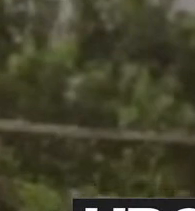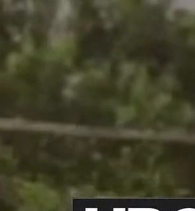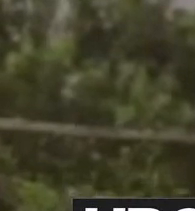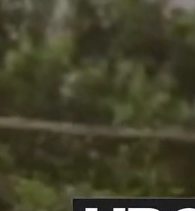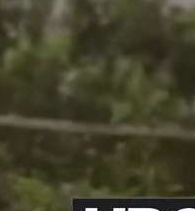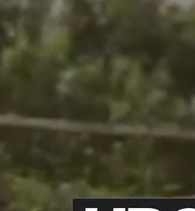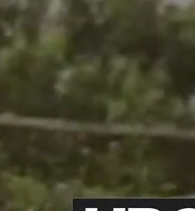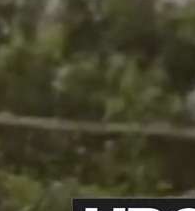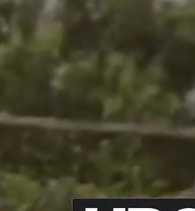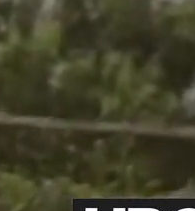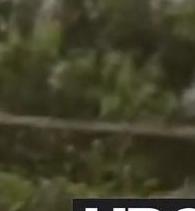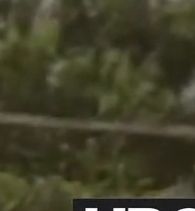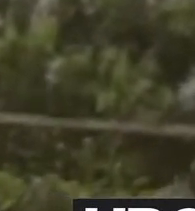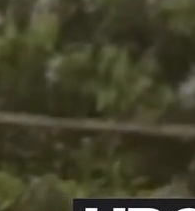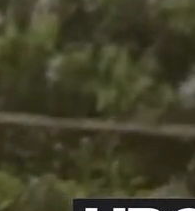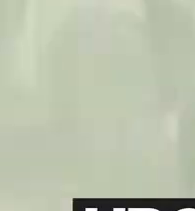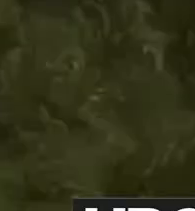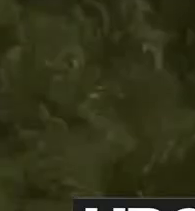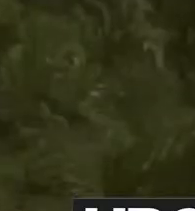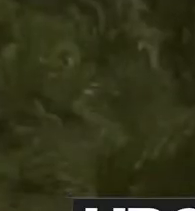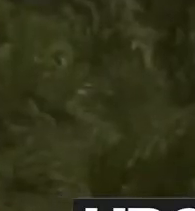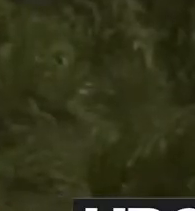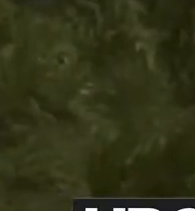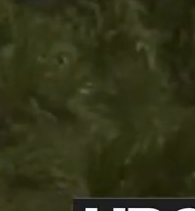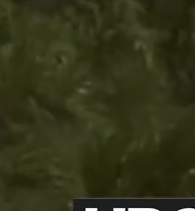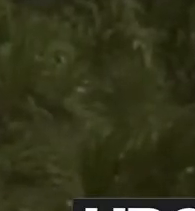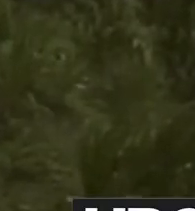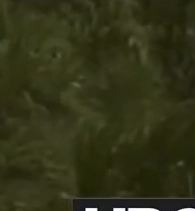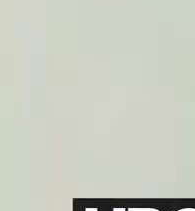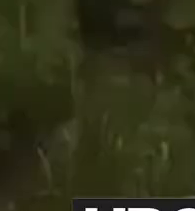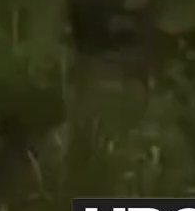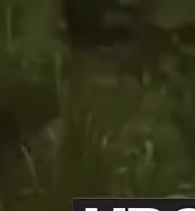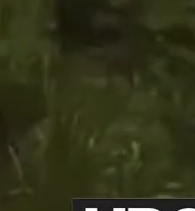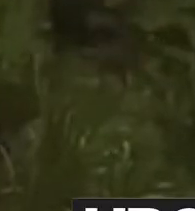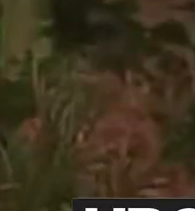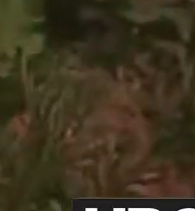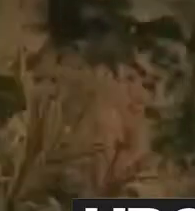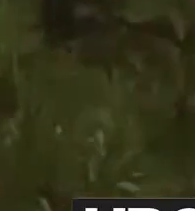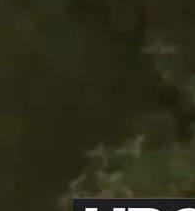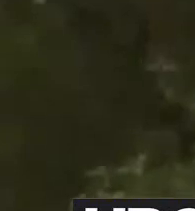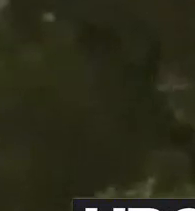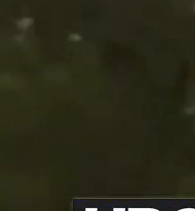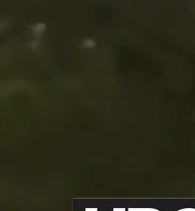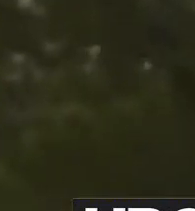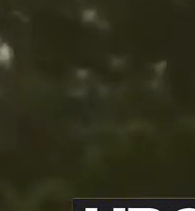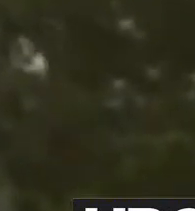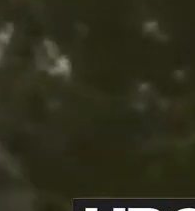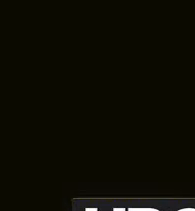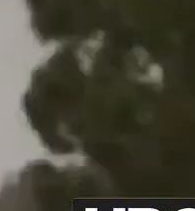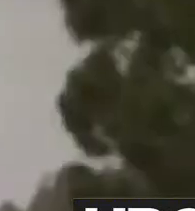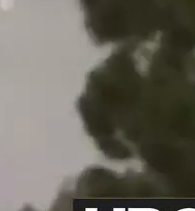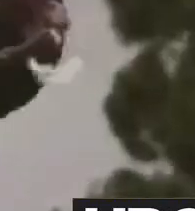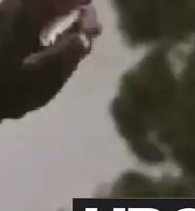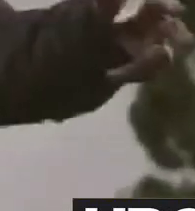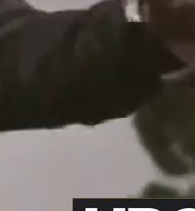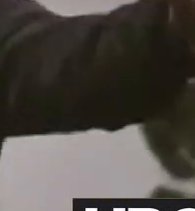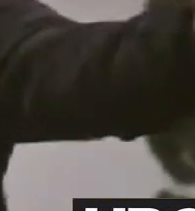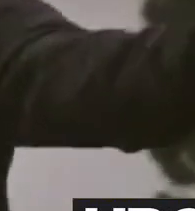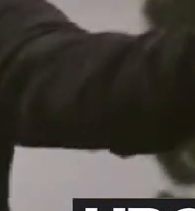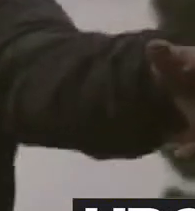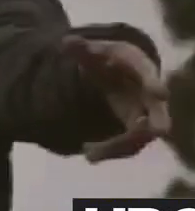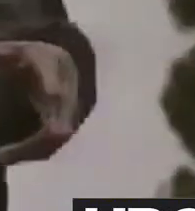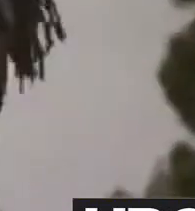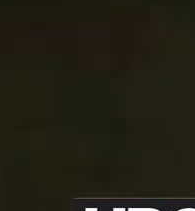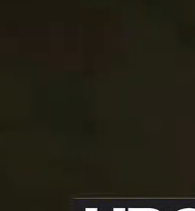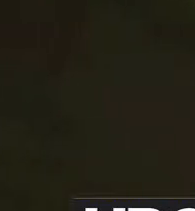the people. So we have to start a fire upon them little folly culture there, you don't know. So, when we say Rome now,